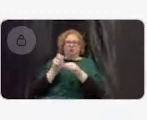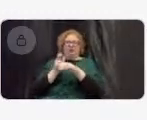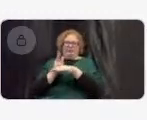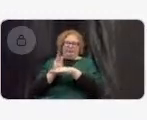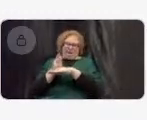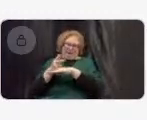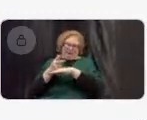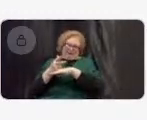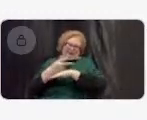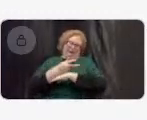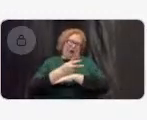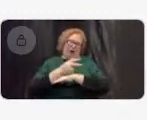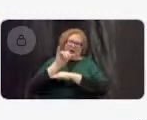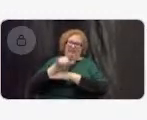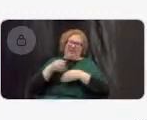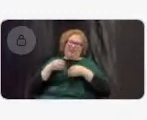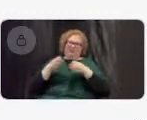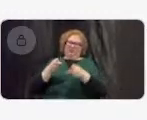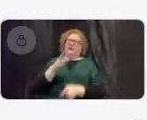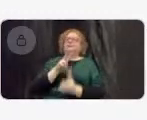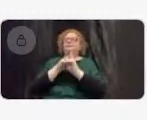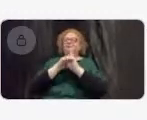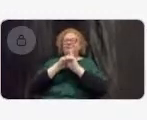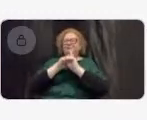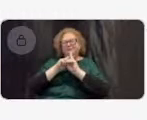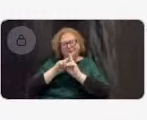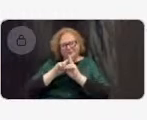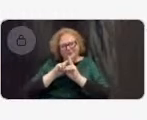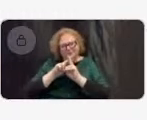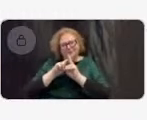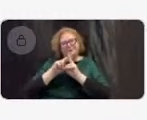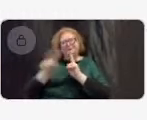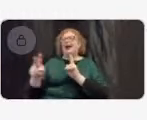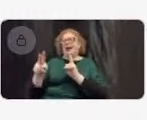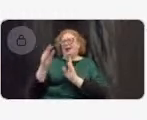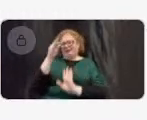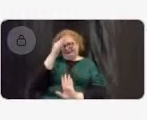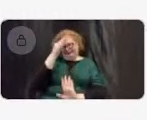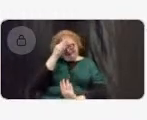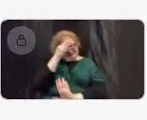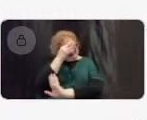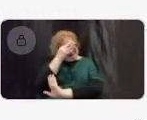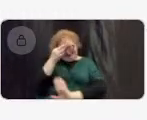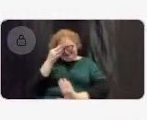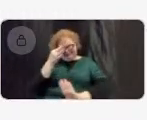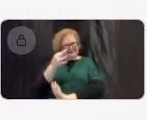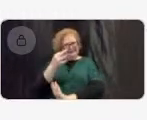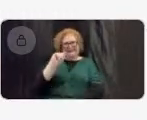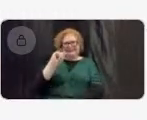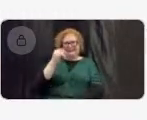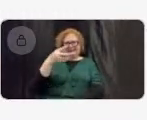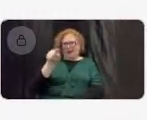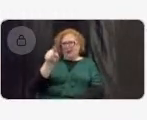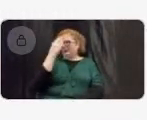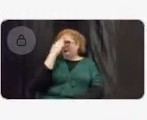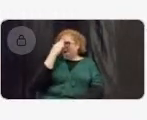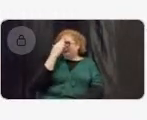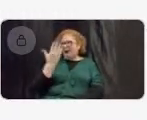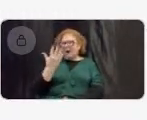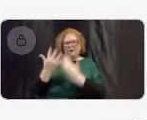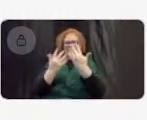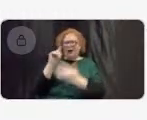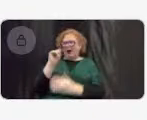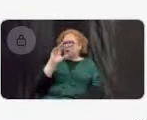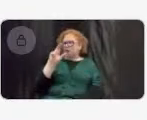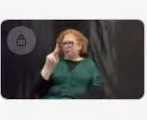is extremely tight, 20 feet. You know how big a fire truck is, and their trucks are standard